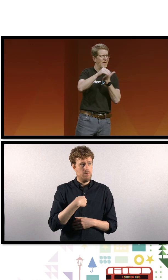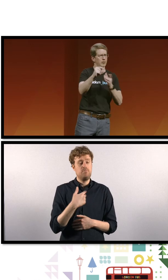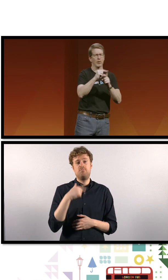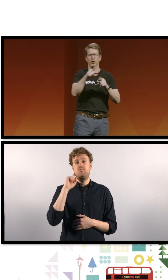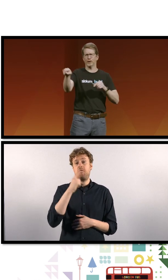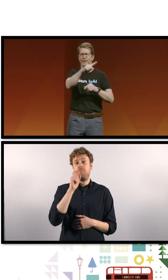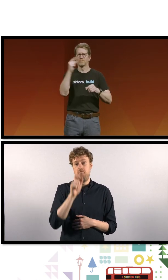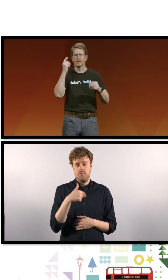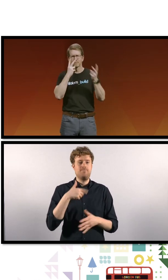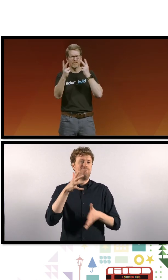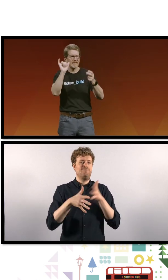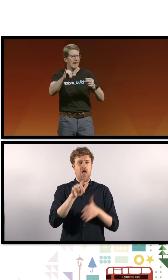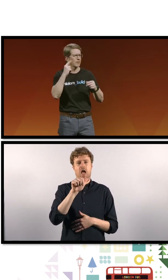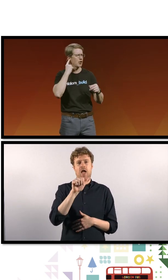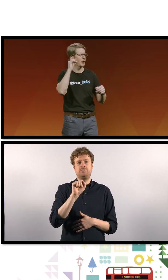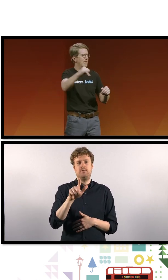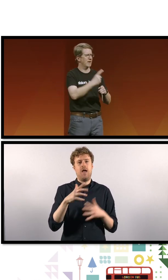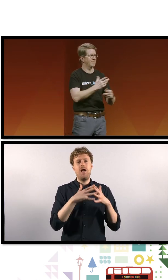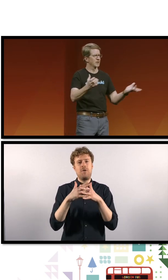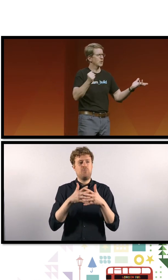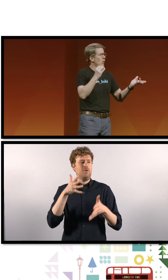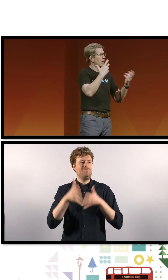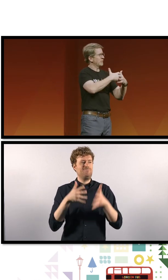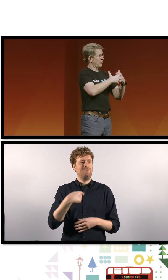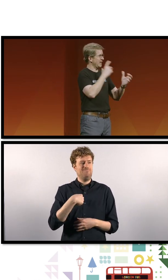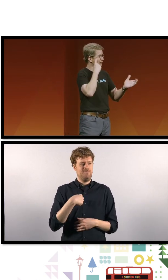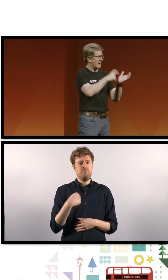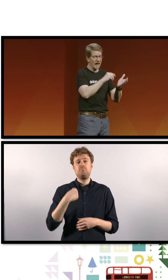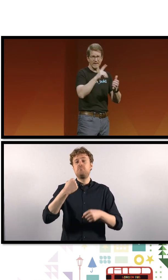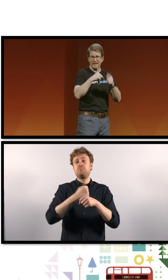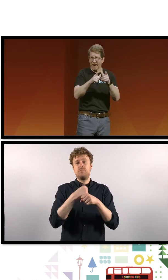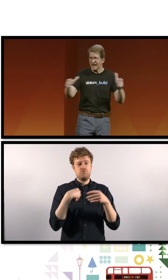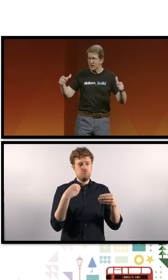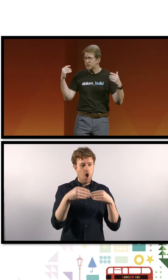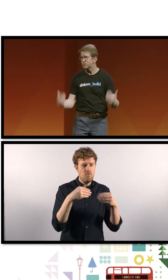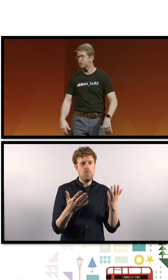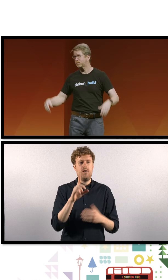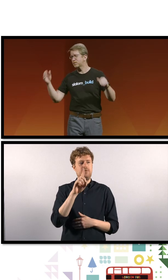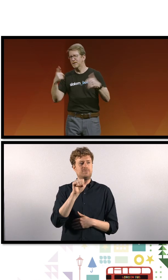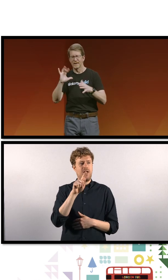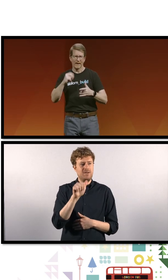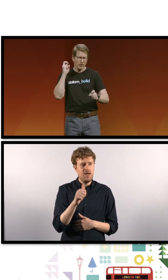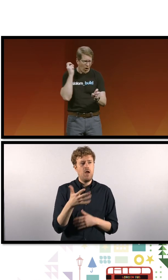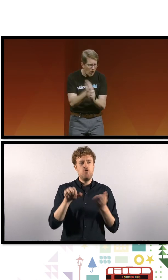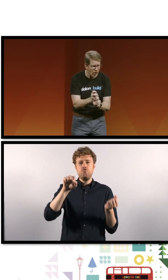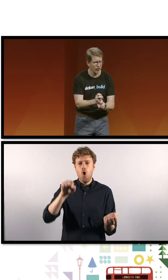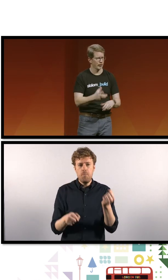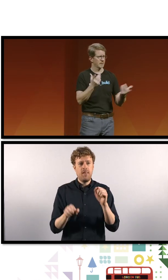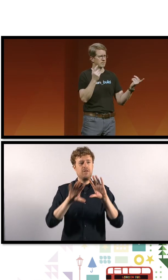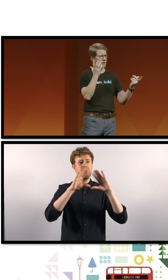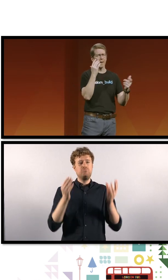So a picture's worth 1,000 words, right? I'm sure you've heard that if you're an English speaker. And so with sign